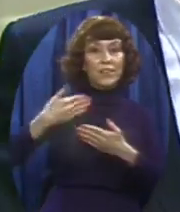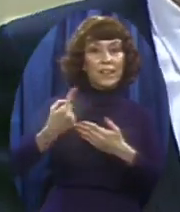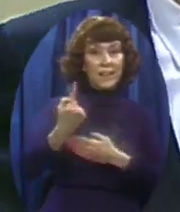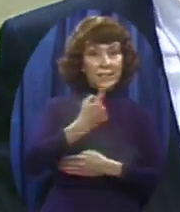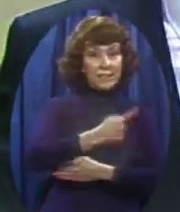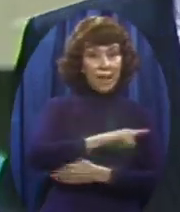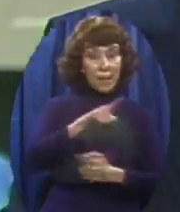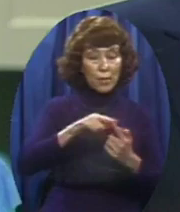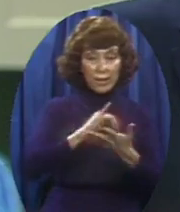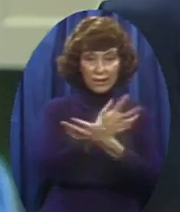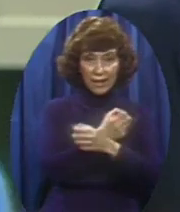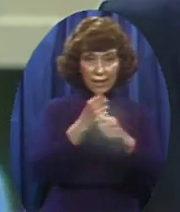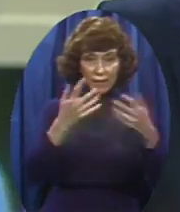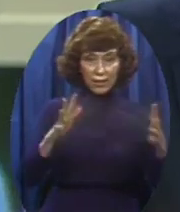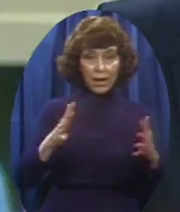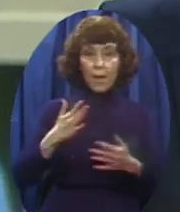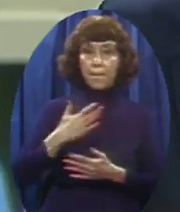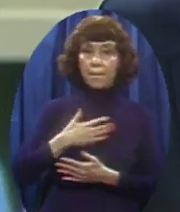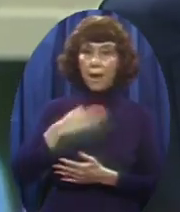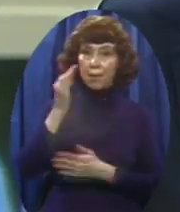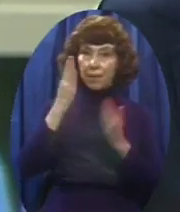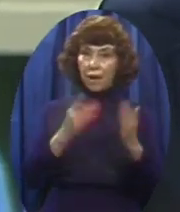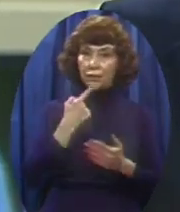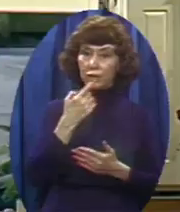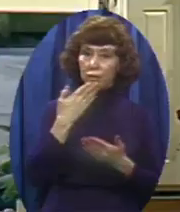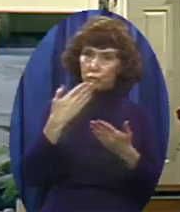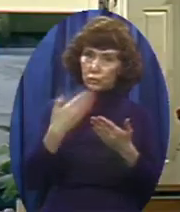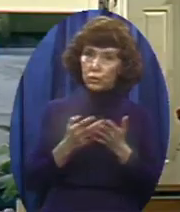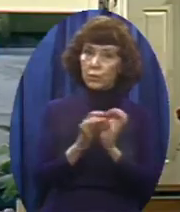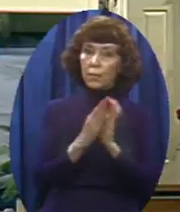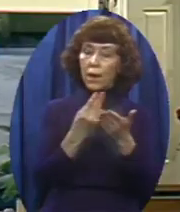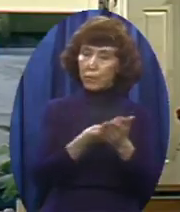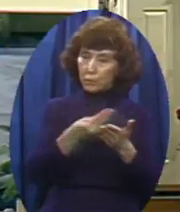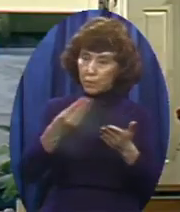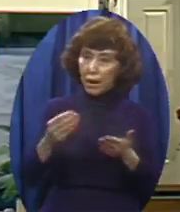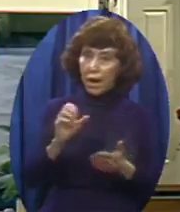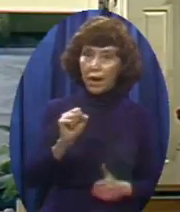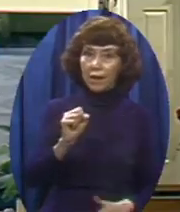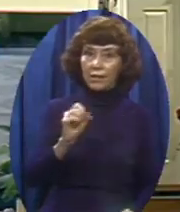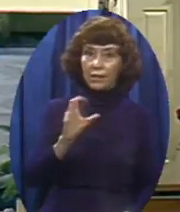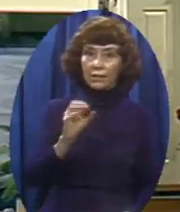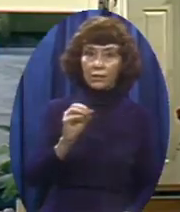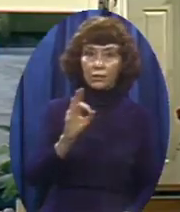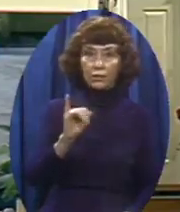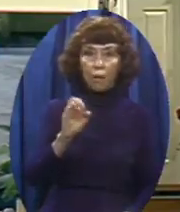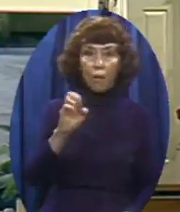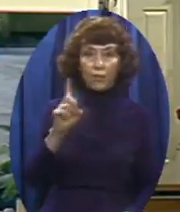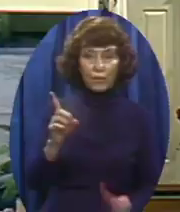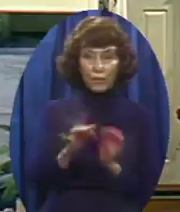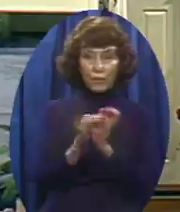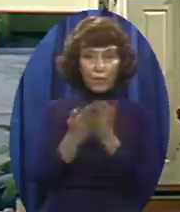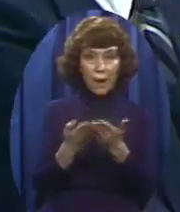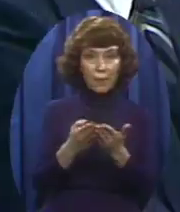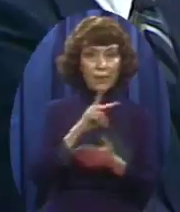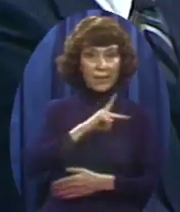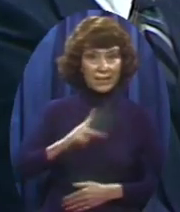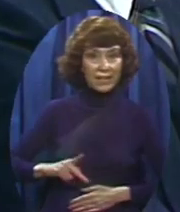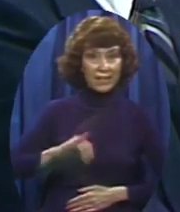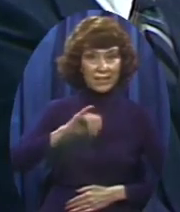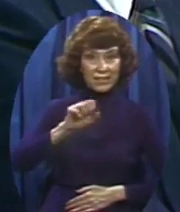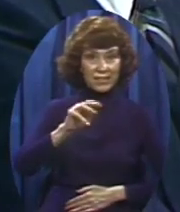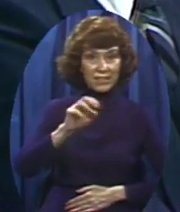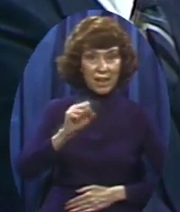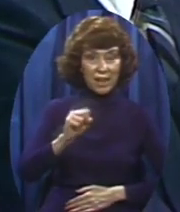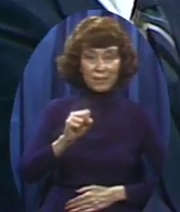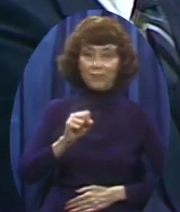Version, a Scofield Reference Edition of the Bible. If he had recommended a Sears Roebuck catalog, I would have gone out and bought one. That's why